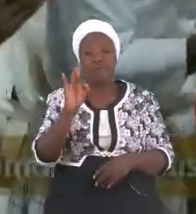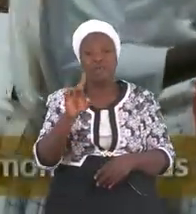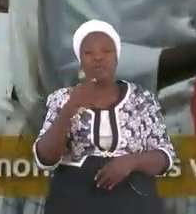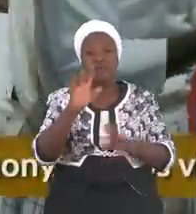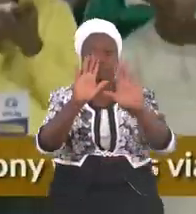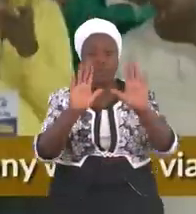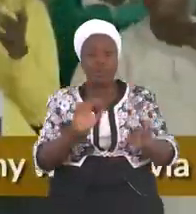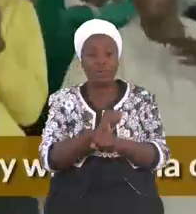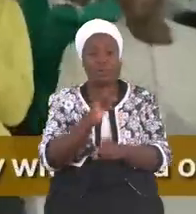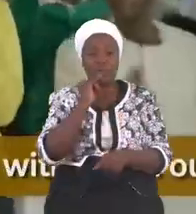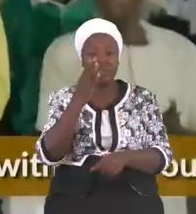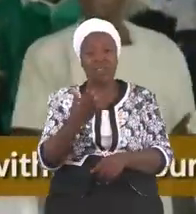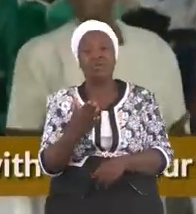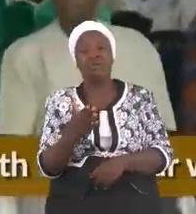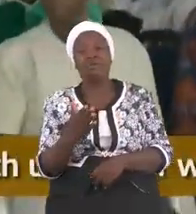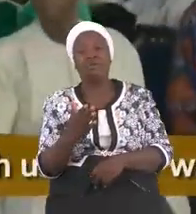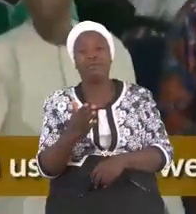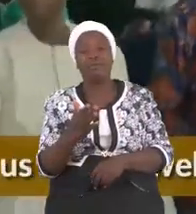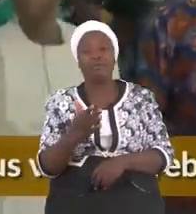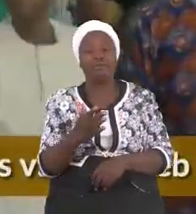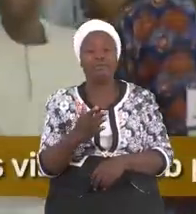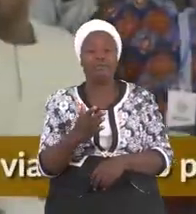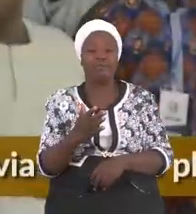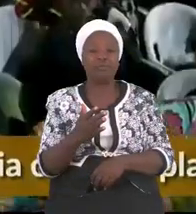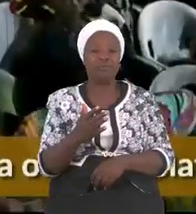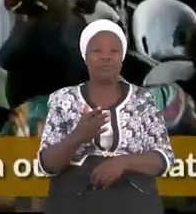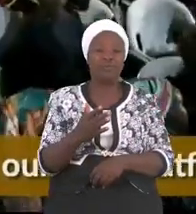is right there. It is done. It is done.